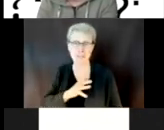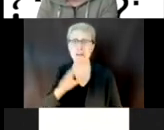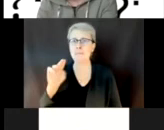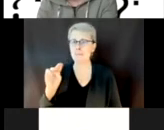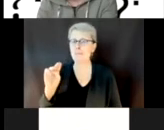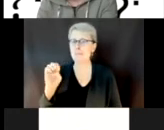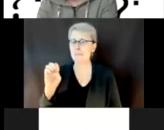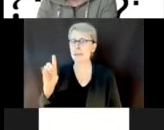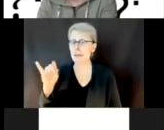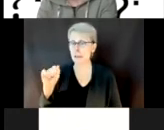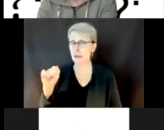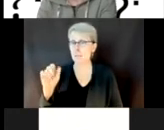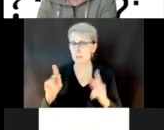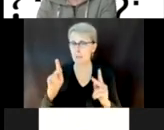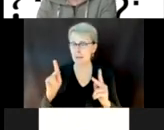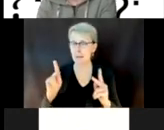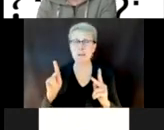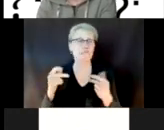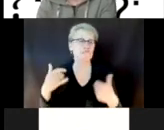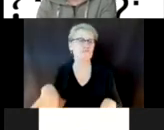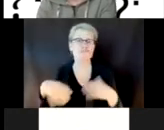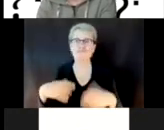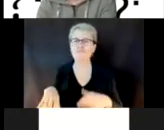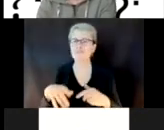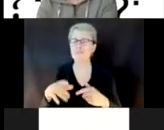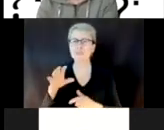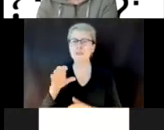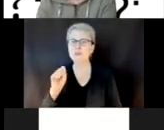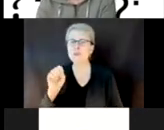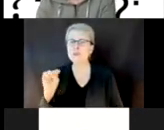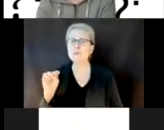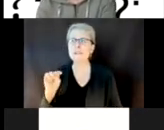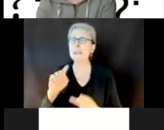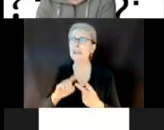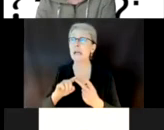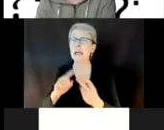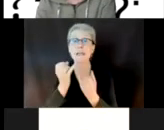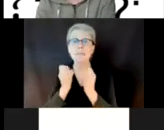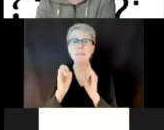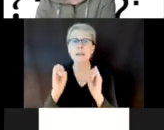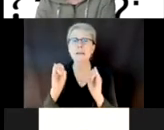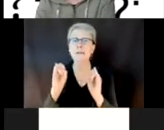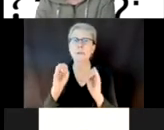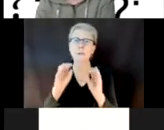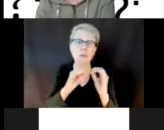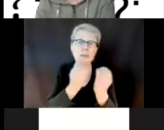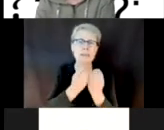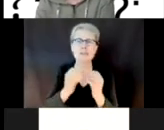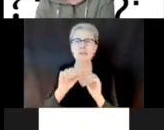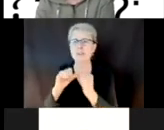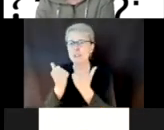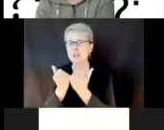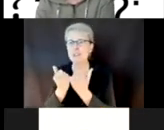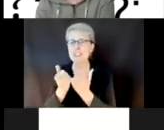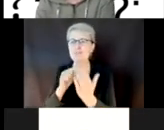some phenomenal social media freelancers and contractors and organizations, agencies on there. Lots